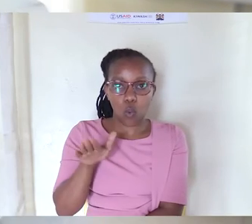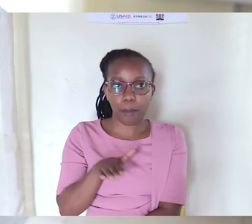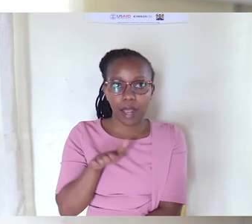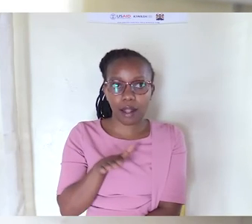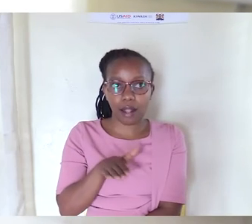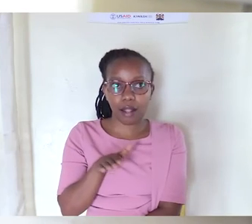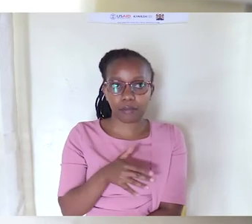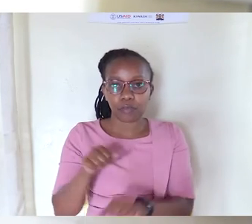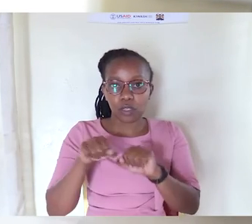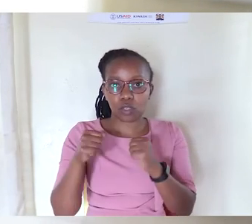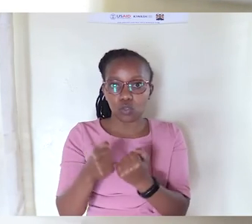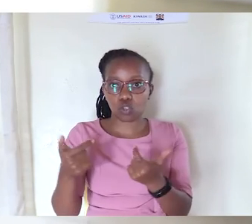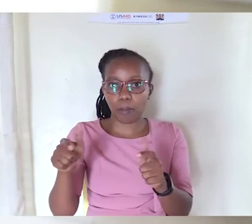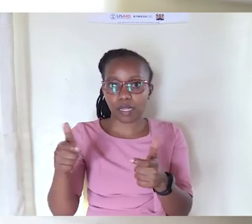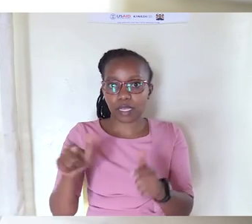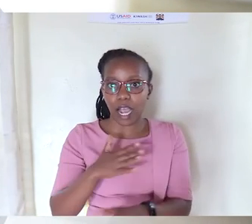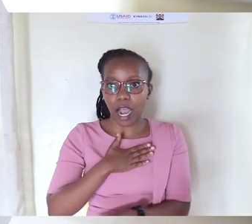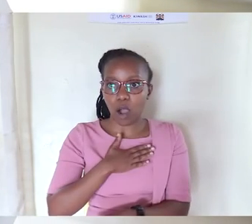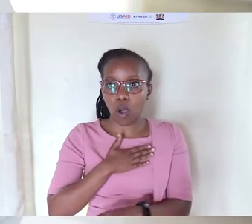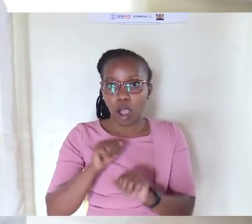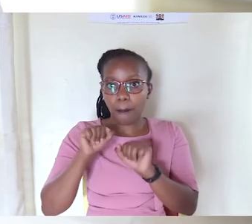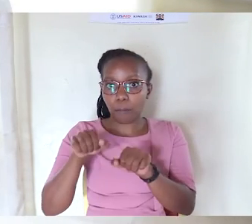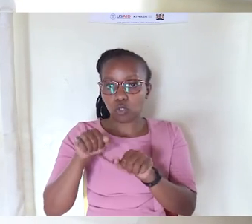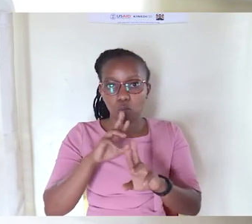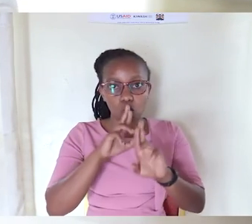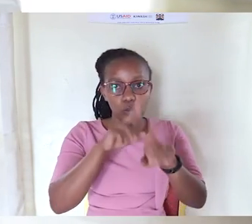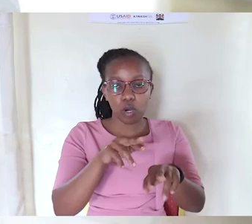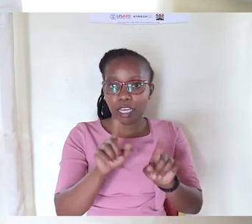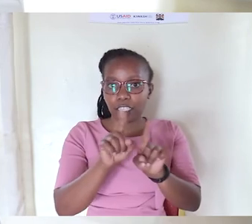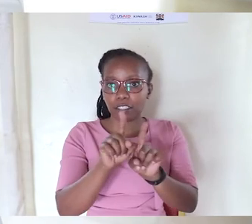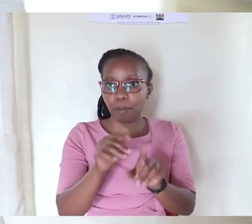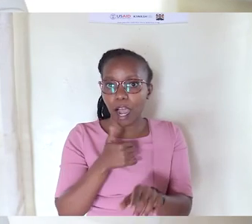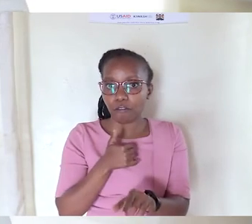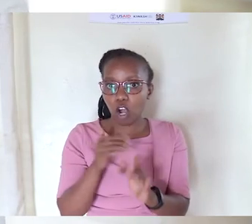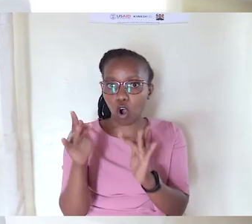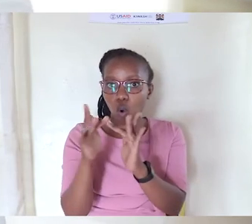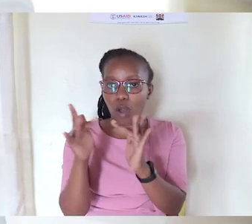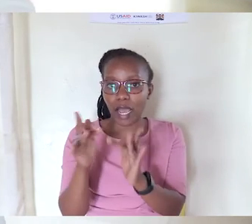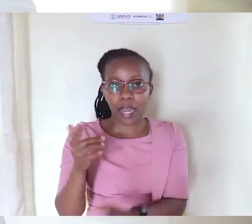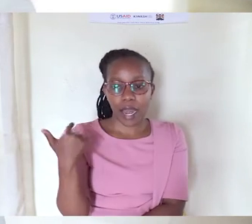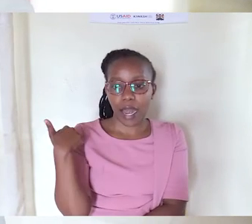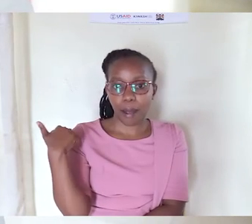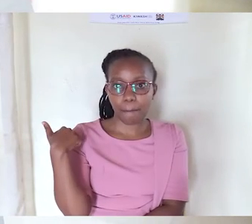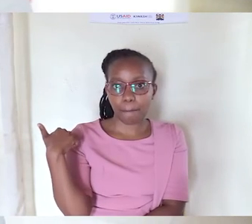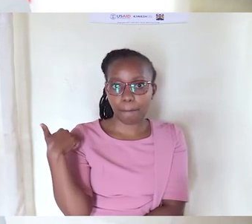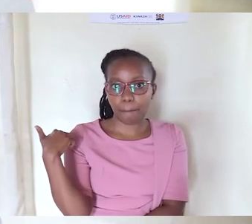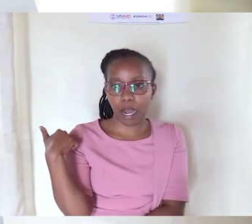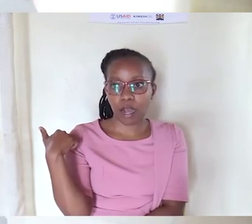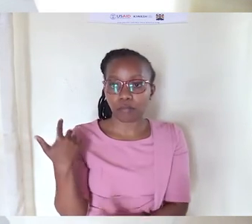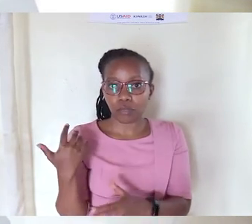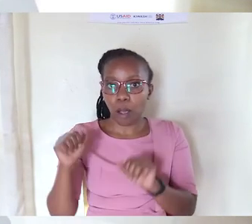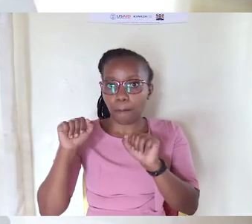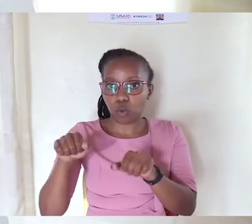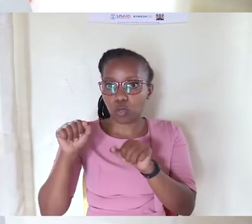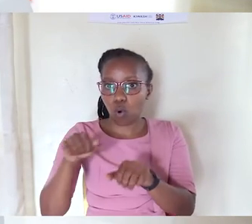have our social media pages that you can report. We'll also put an online, a number, a hotline that you can